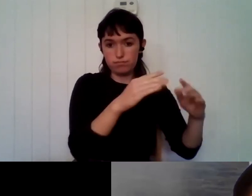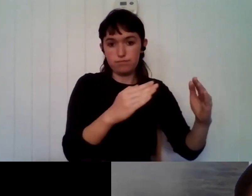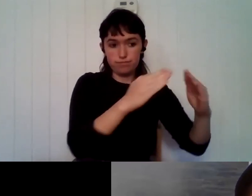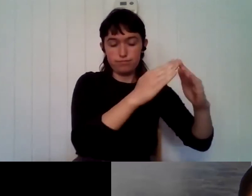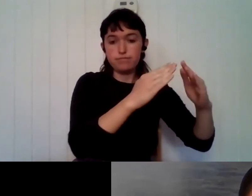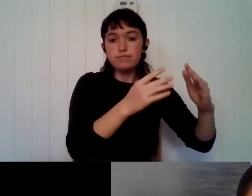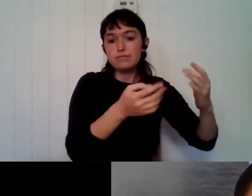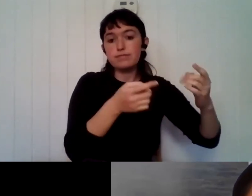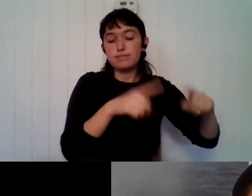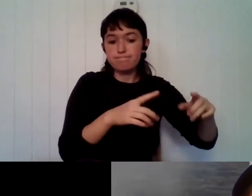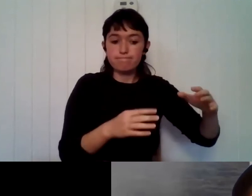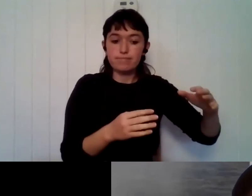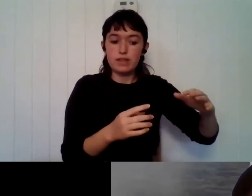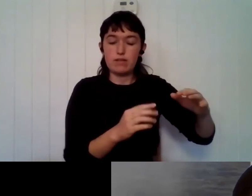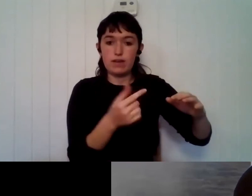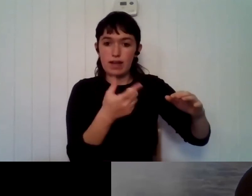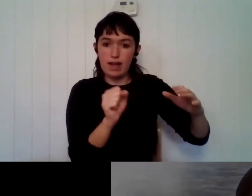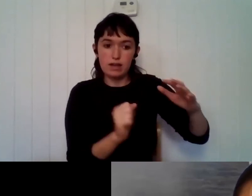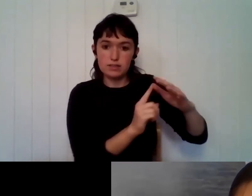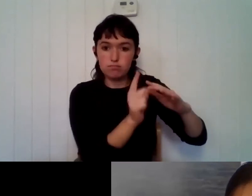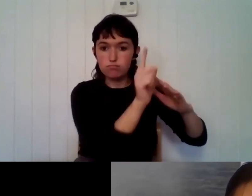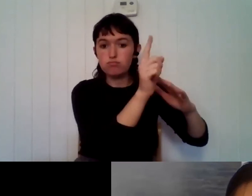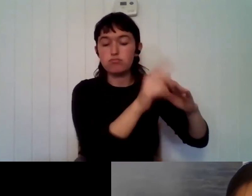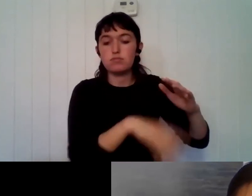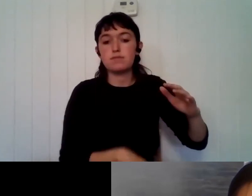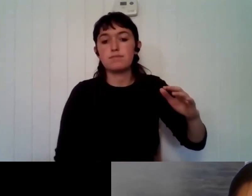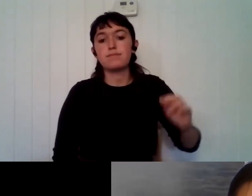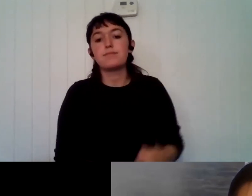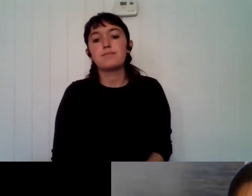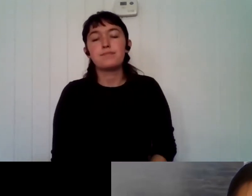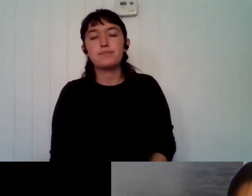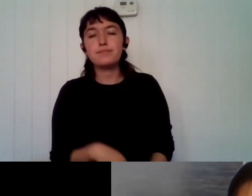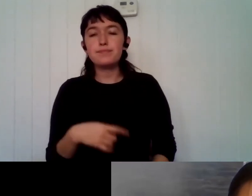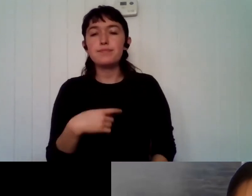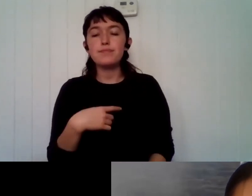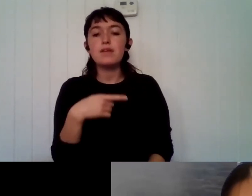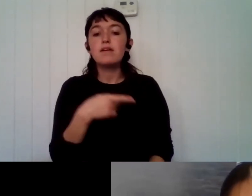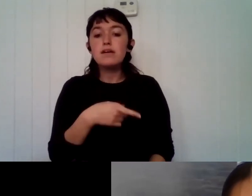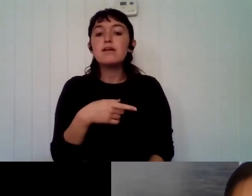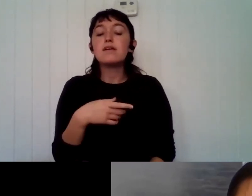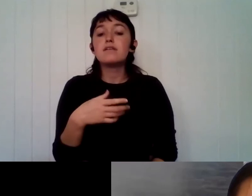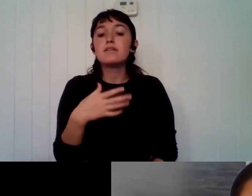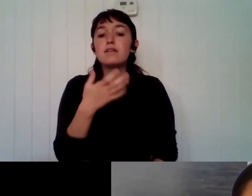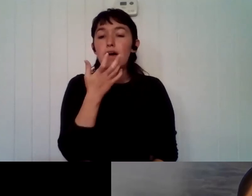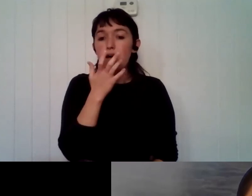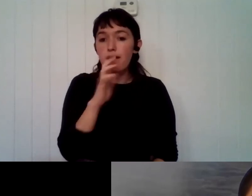them. I think Paricutin was caused by a little hotspot again. And these type of things are very